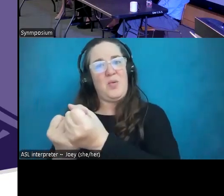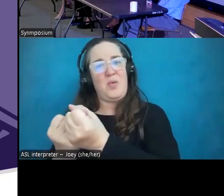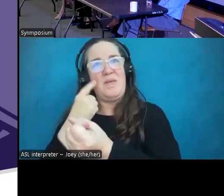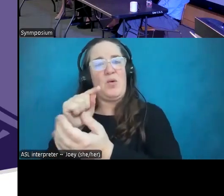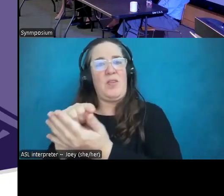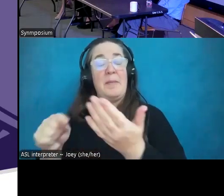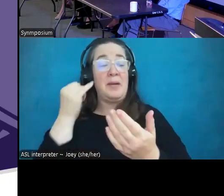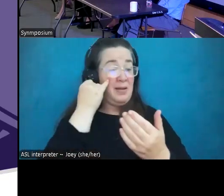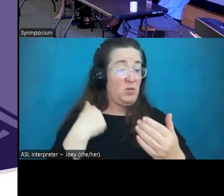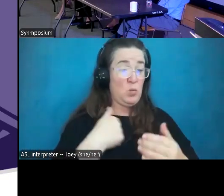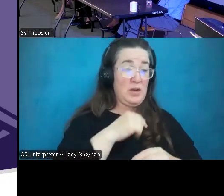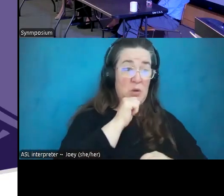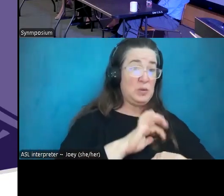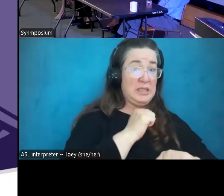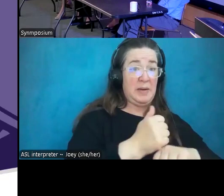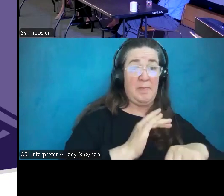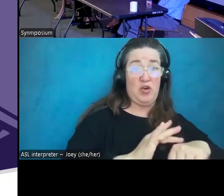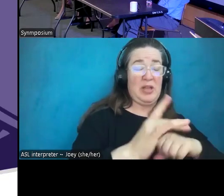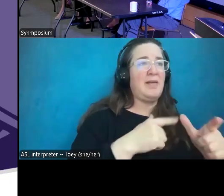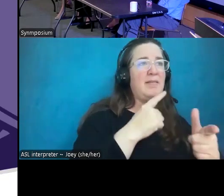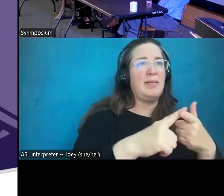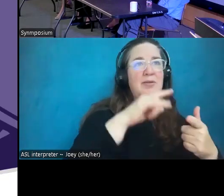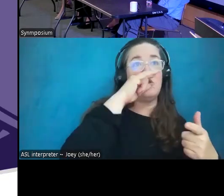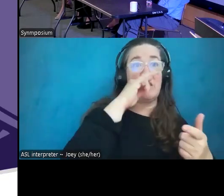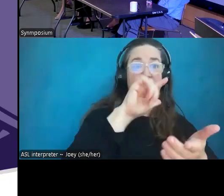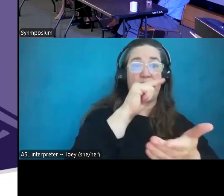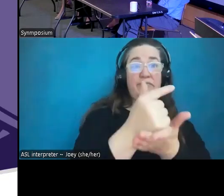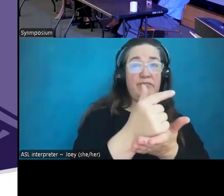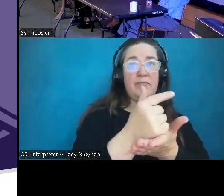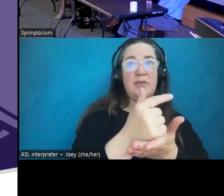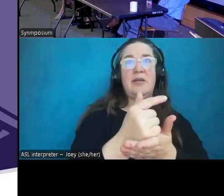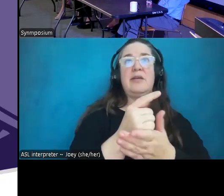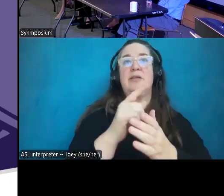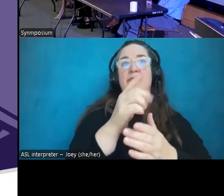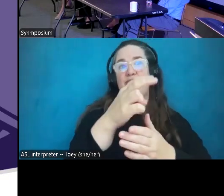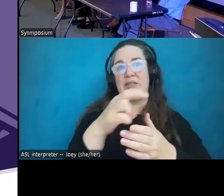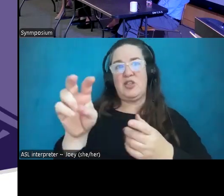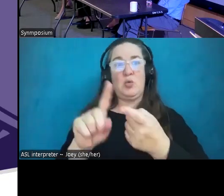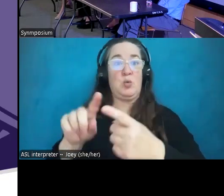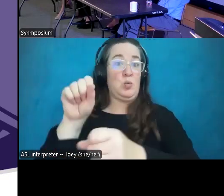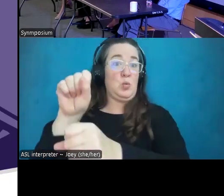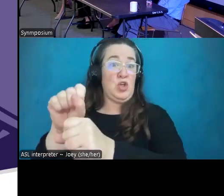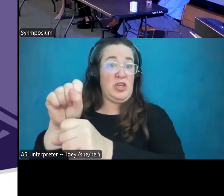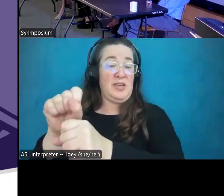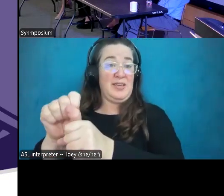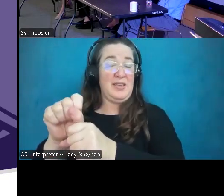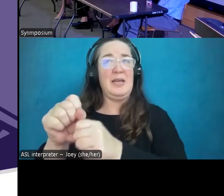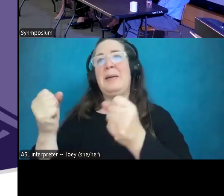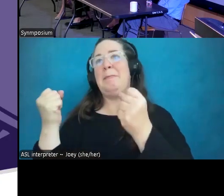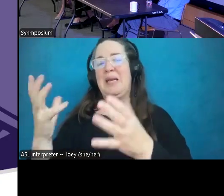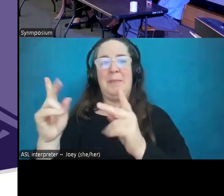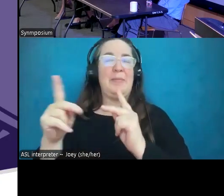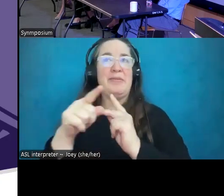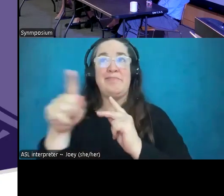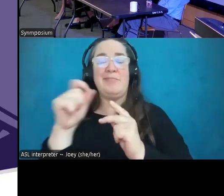place early and then the child graduates and they are out in the workforce, there's a lot of people that don't understand these limitations